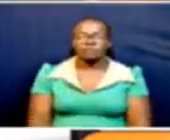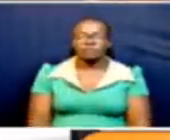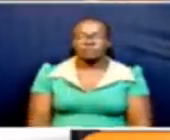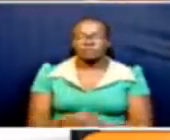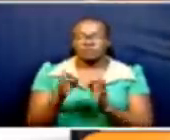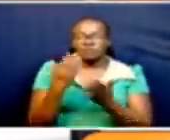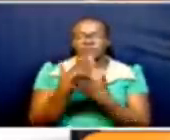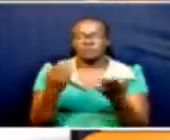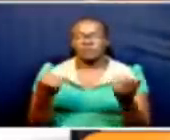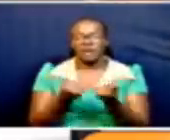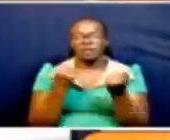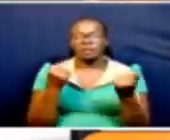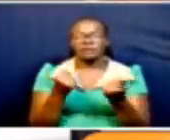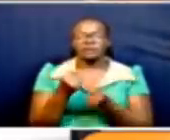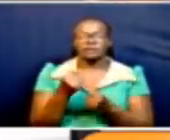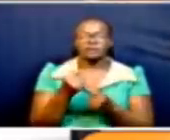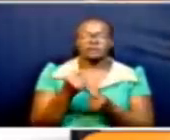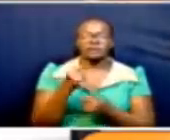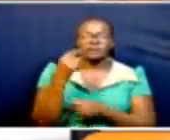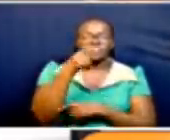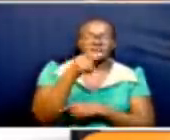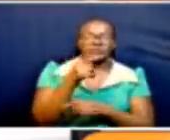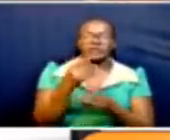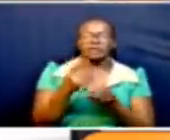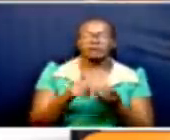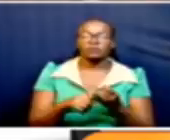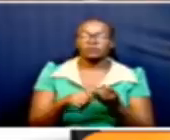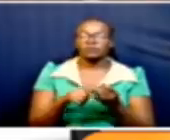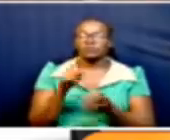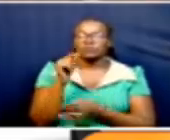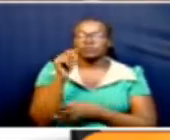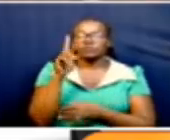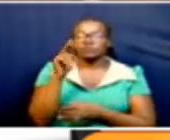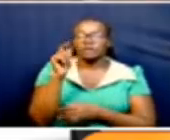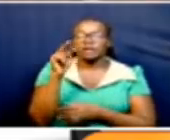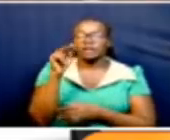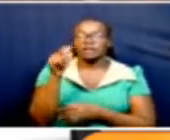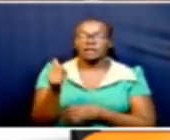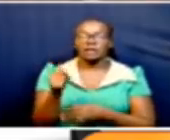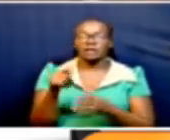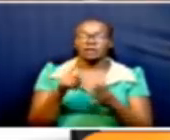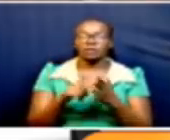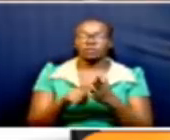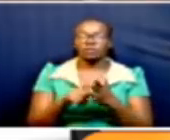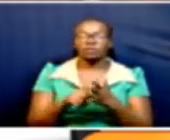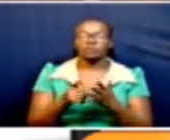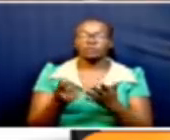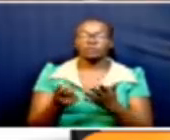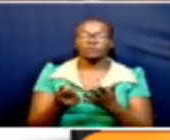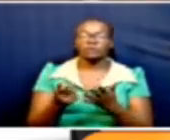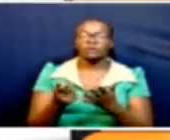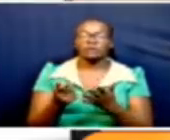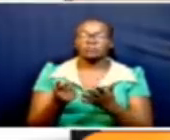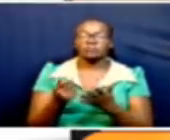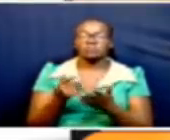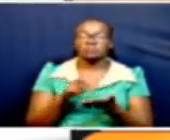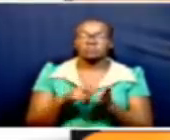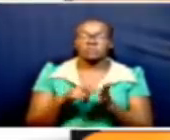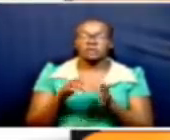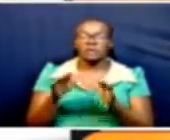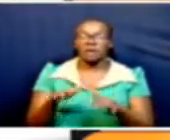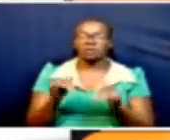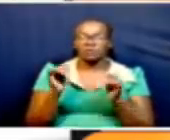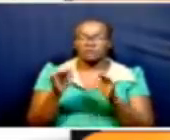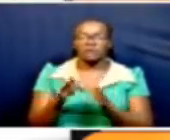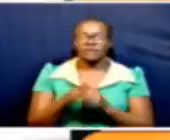happens in Turkana, something happens in Mombasa. You must be airlifted to be brought to Kenyatta National Hospital to be treated